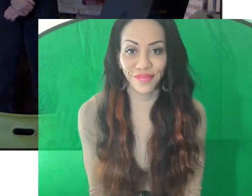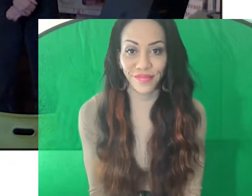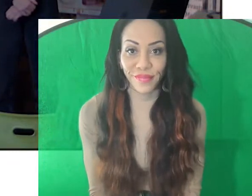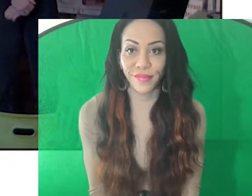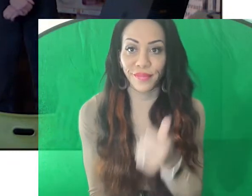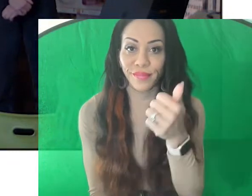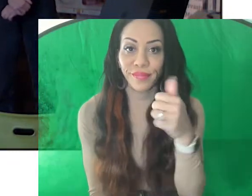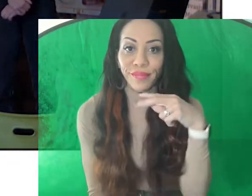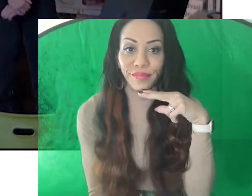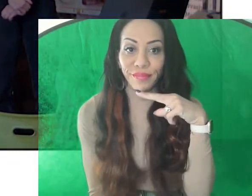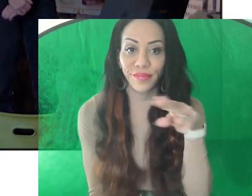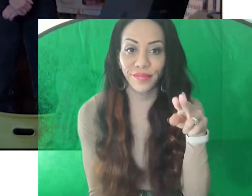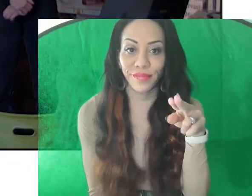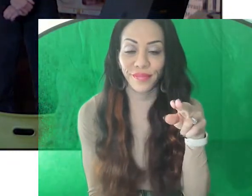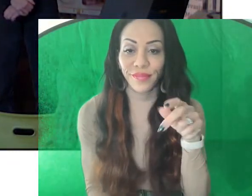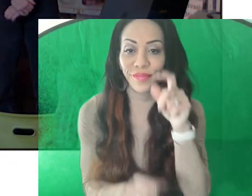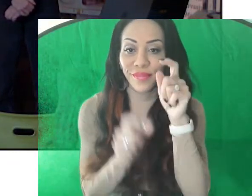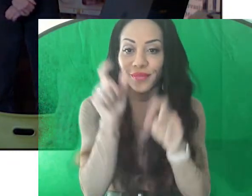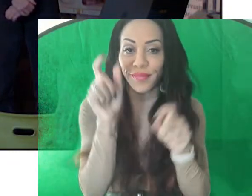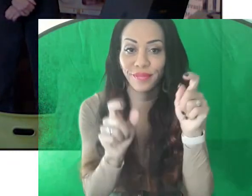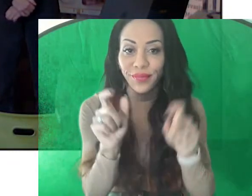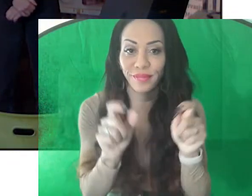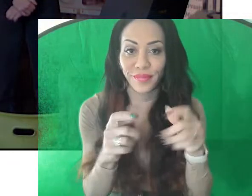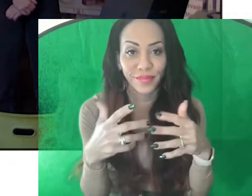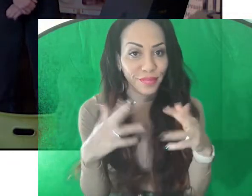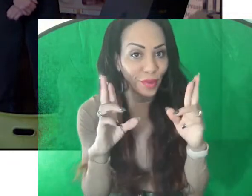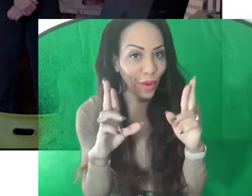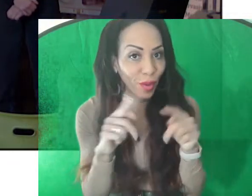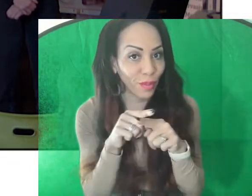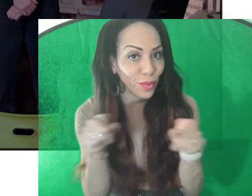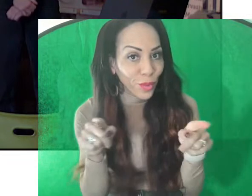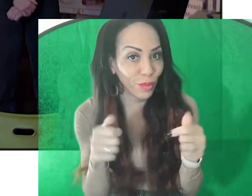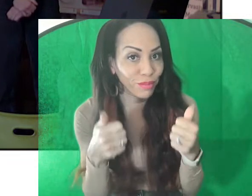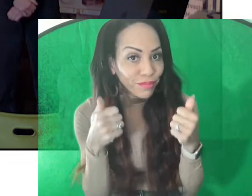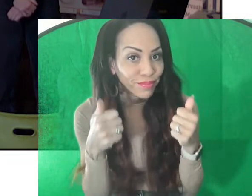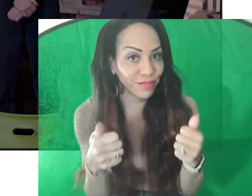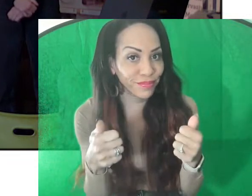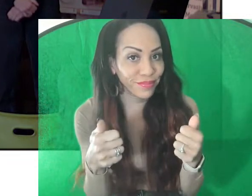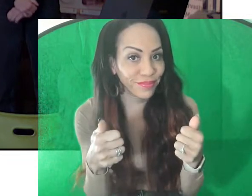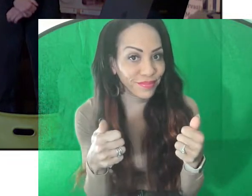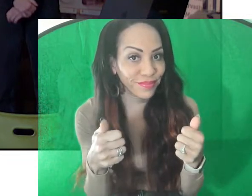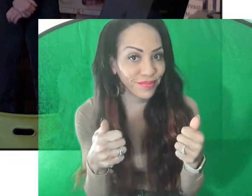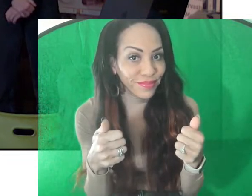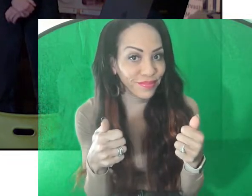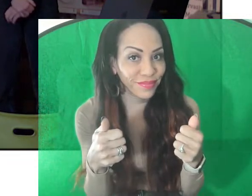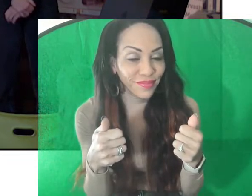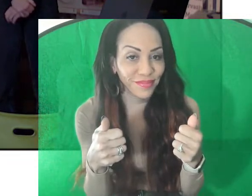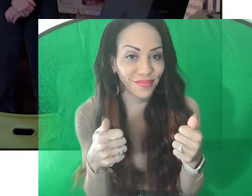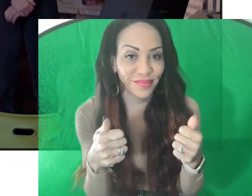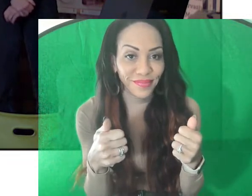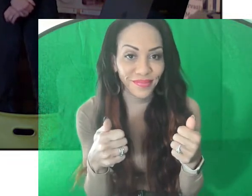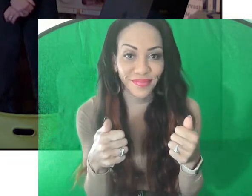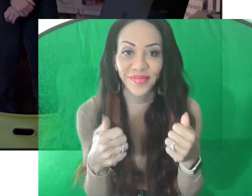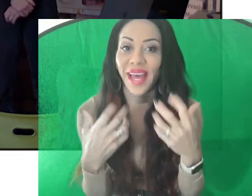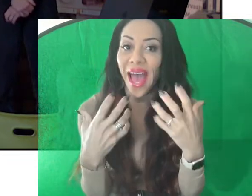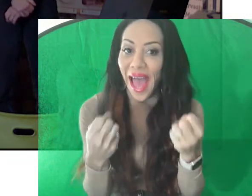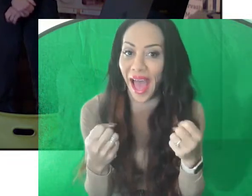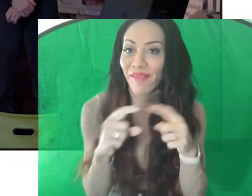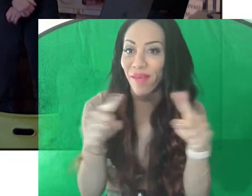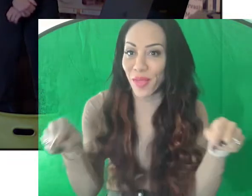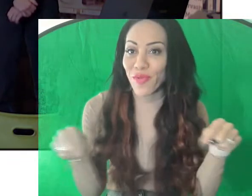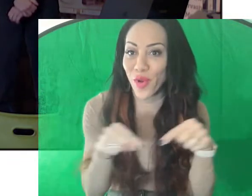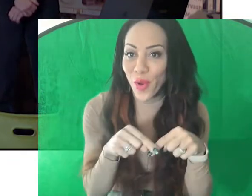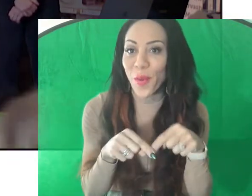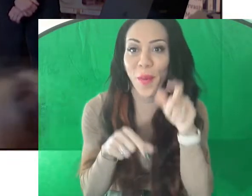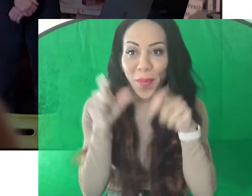Good afternoon, folks. How is everybody doing today? Yeah, nods. People online, you can't see it, but there are nods in the room. Hi,